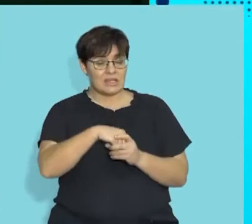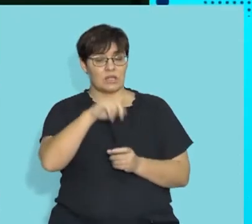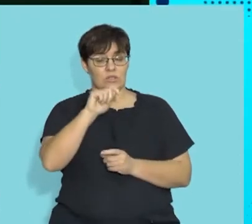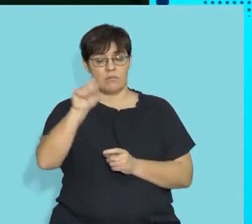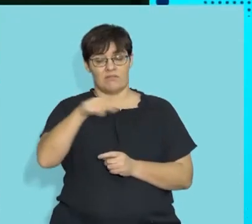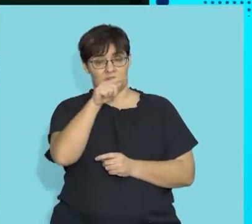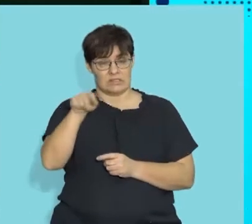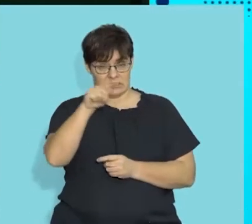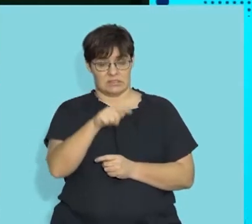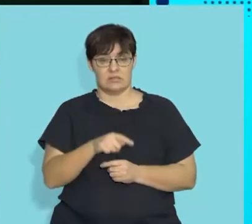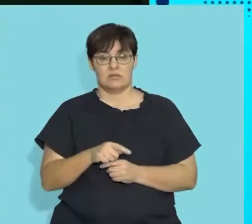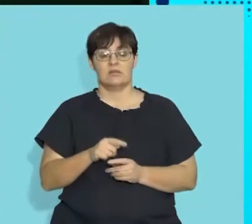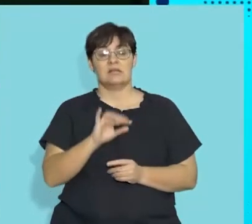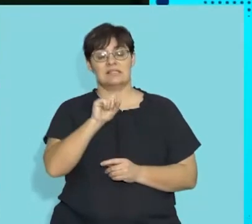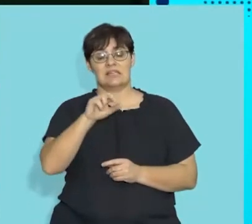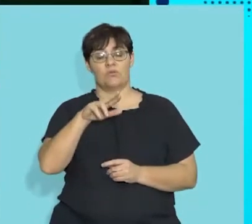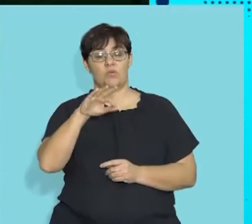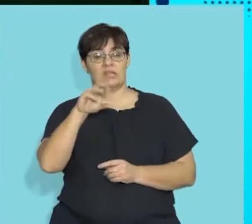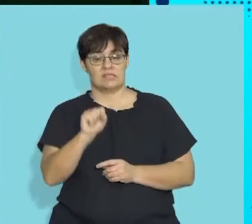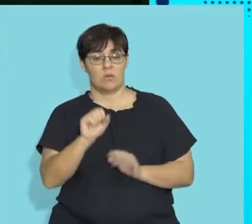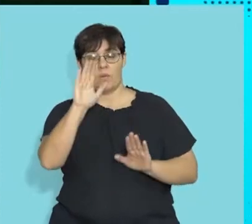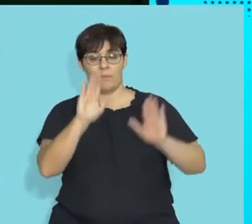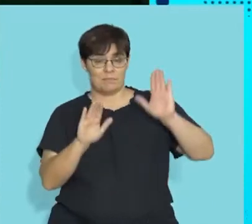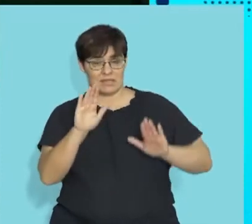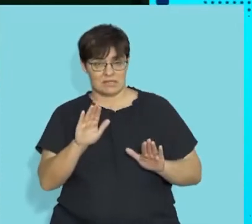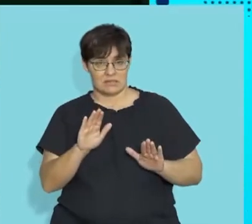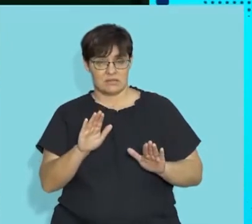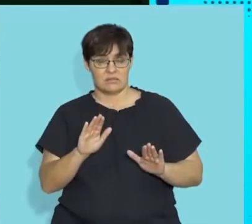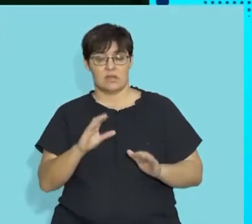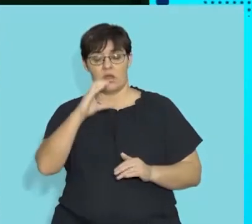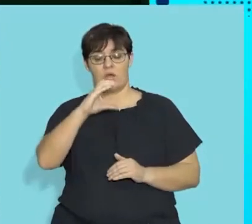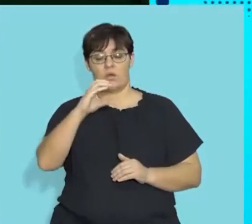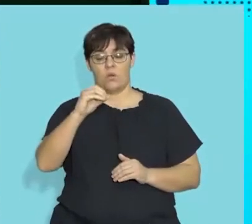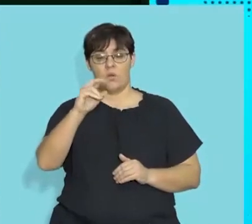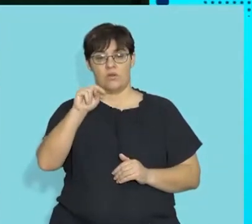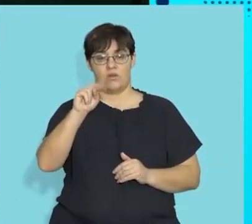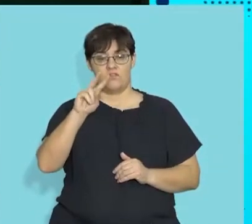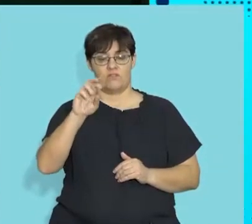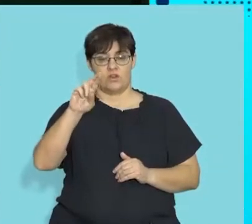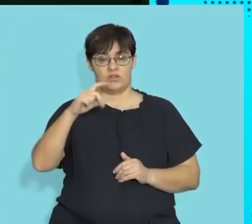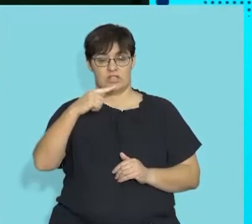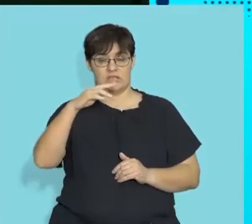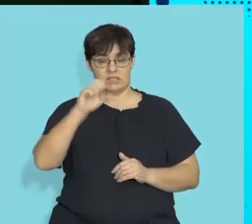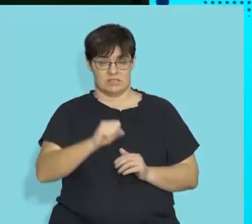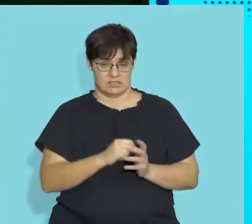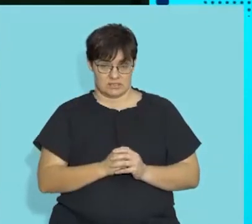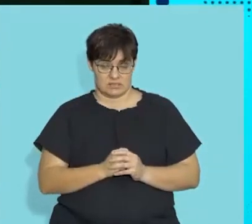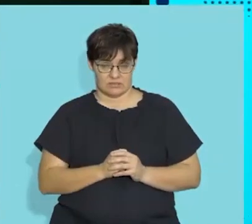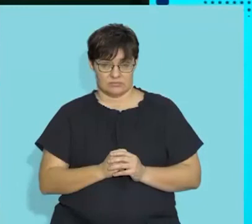sum to infinity is that the series or the pattern converges. The